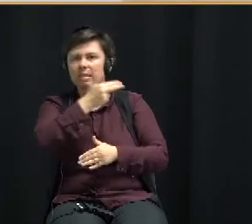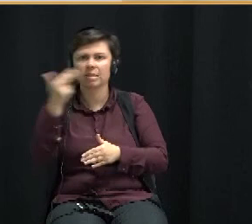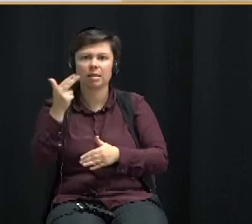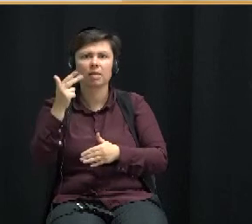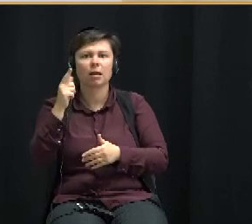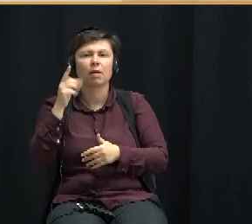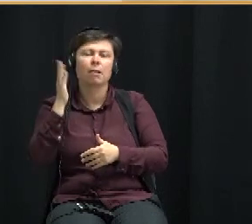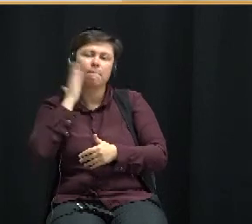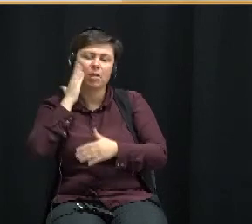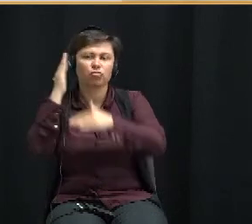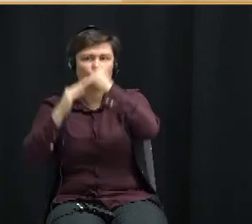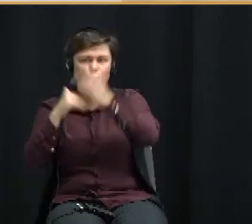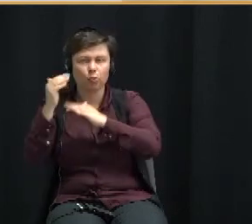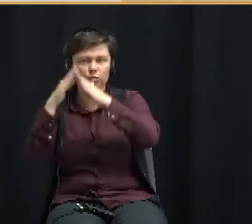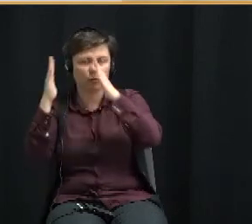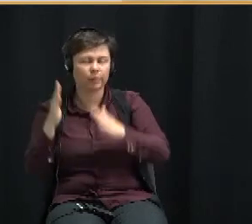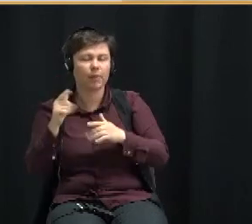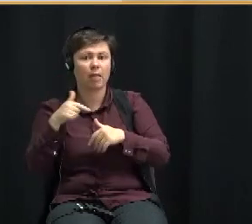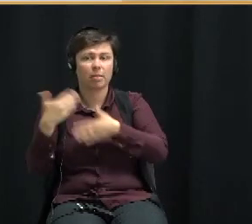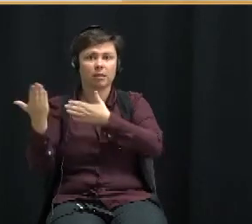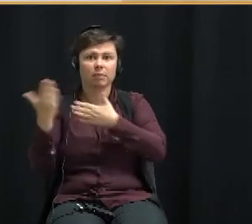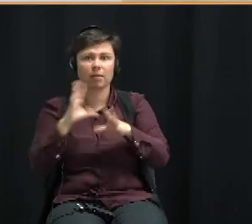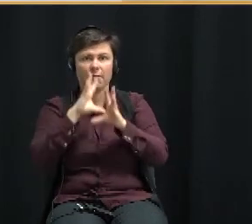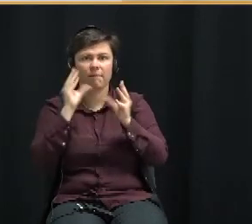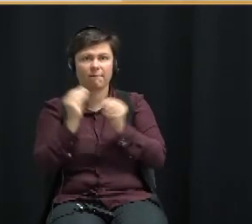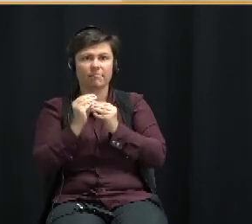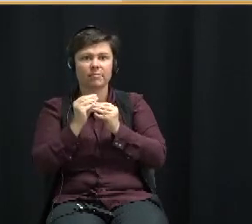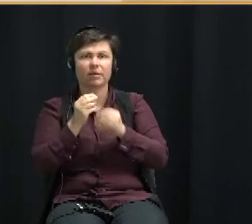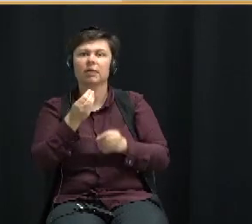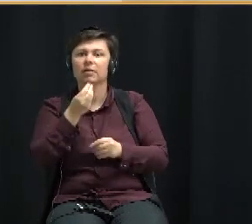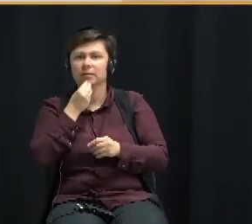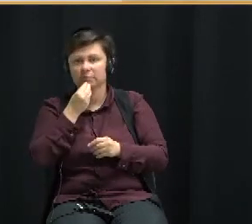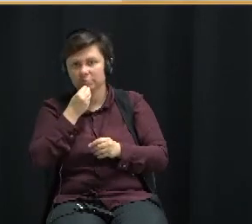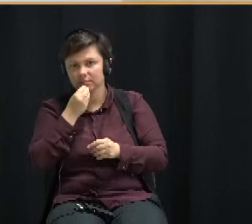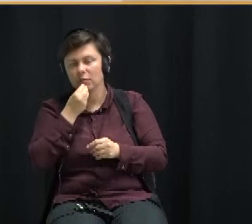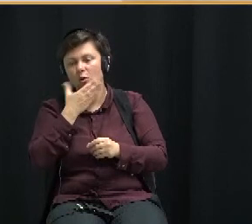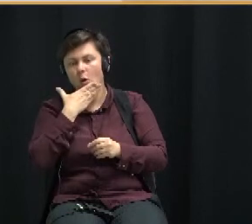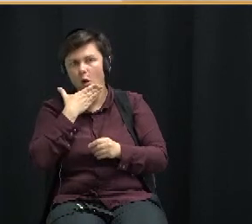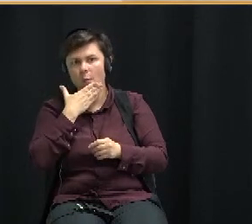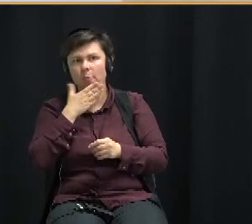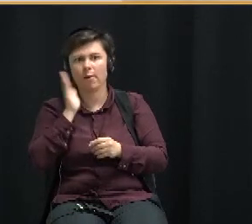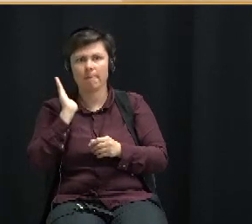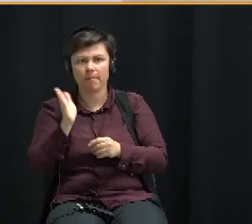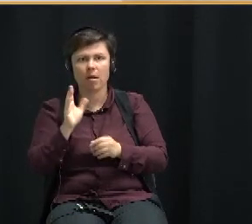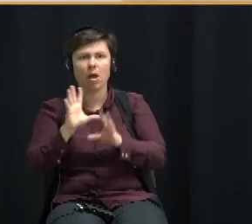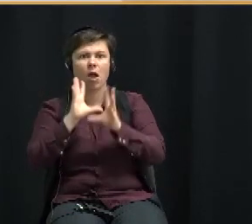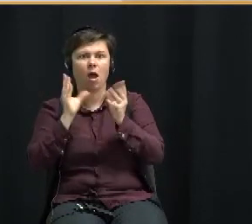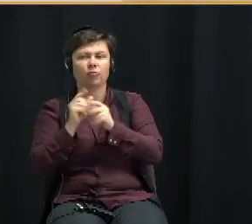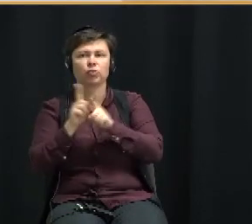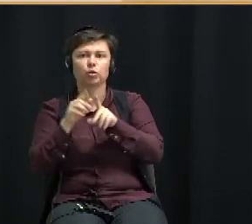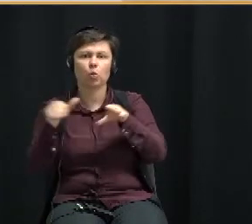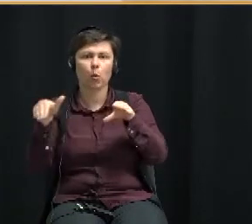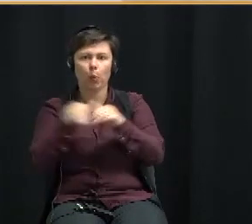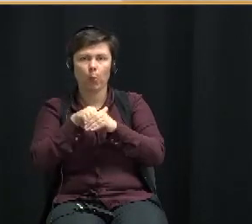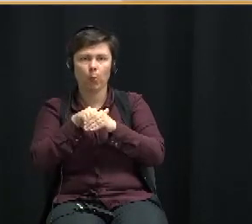are very invited for lunch at the foyer, and all those participants who are here with